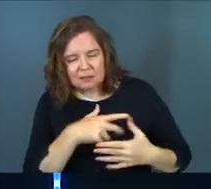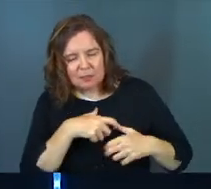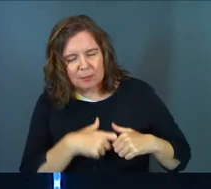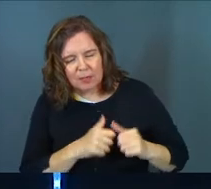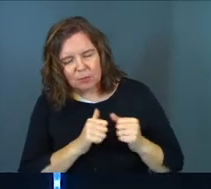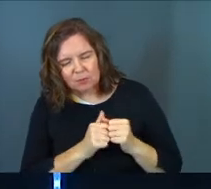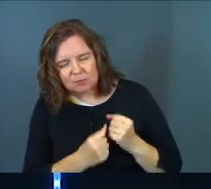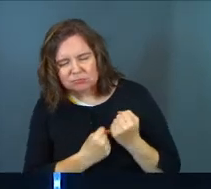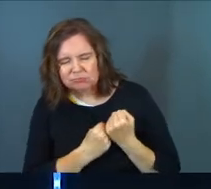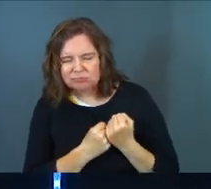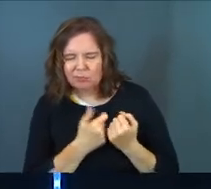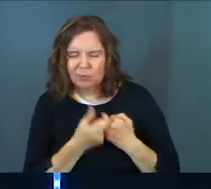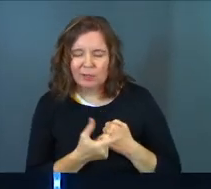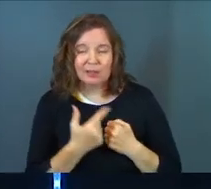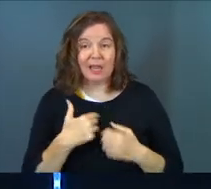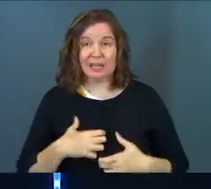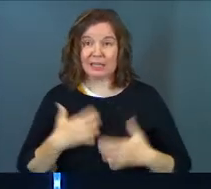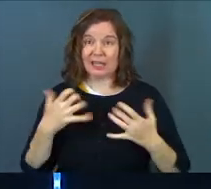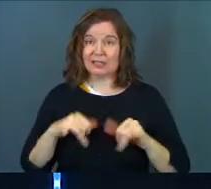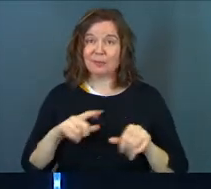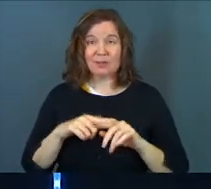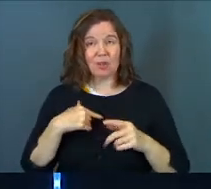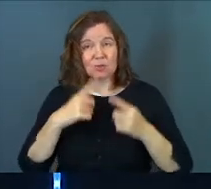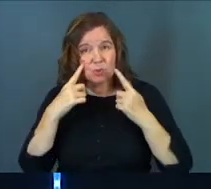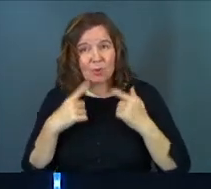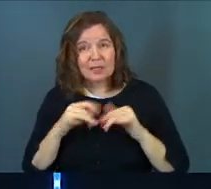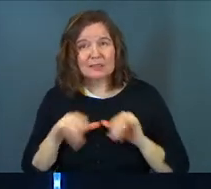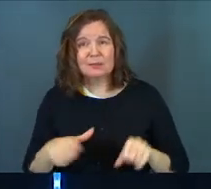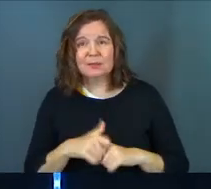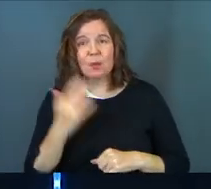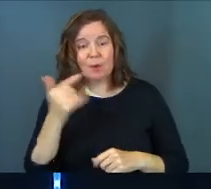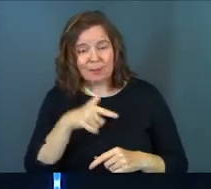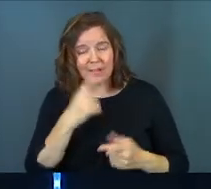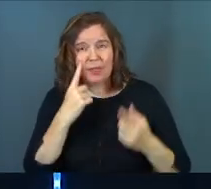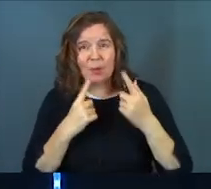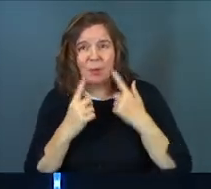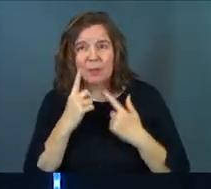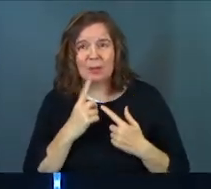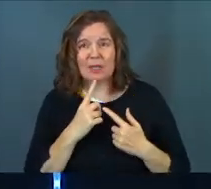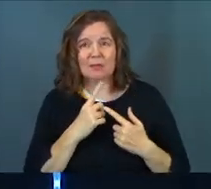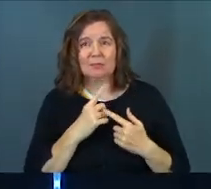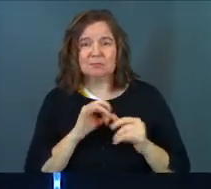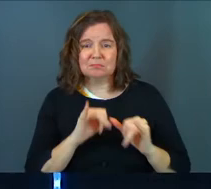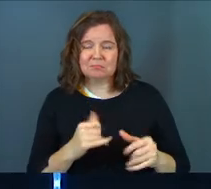pain, and even though he's angry about it, he also weeps along with them. Why? Because they're weeping.